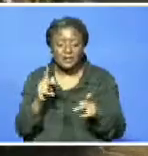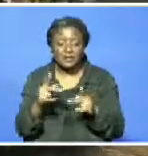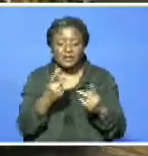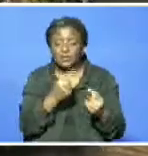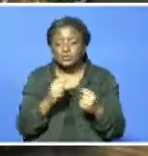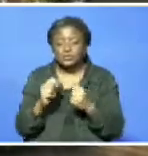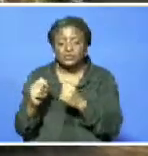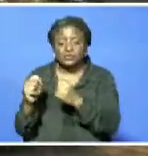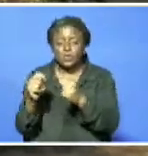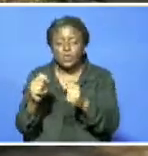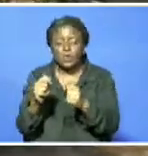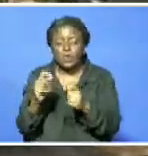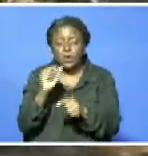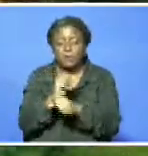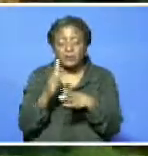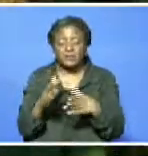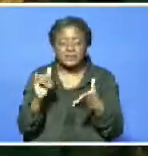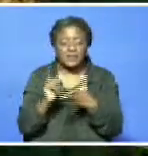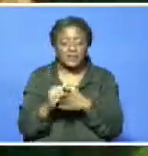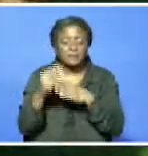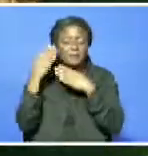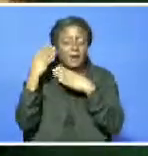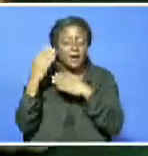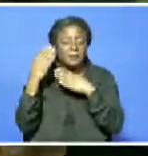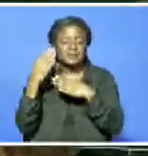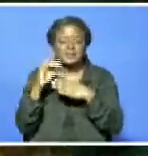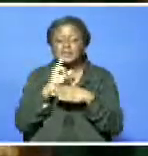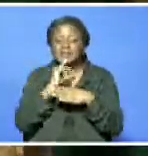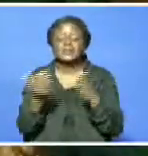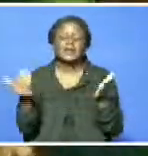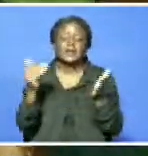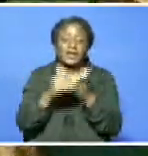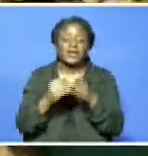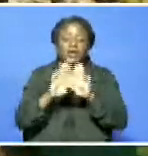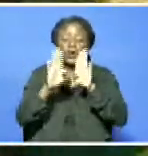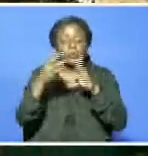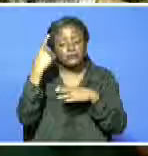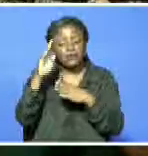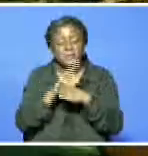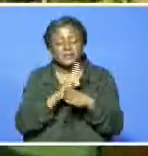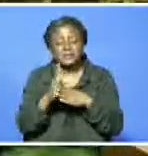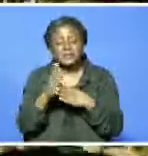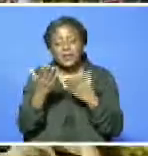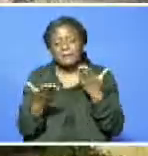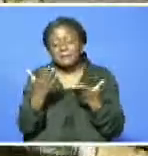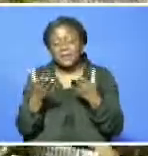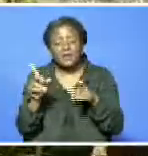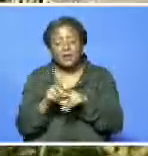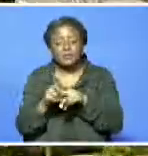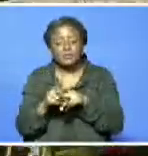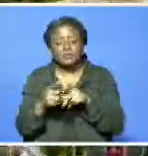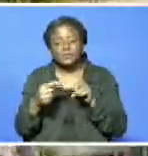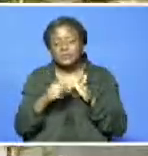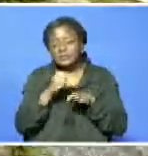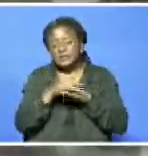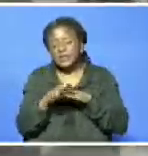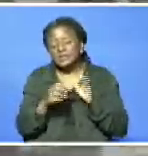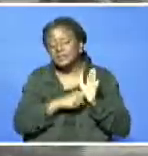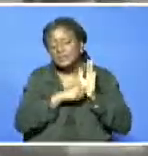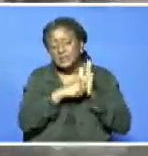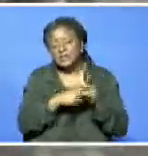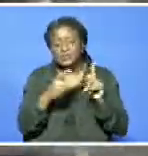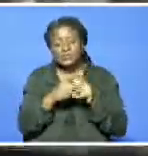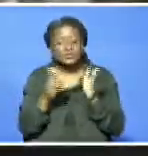the Bahamas is again open for business. And then what it does, may also send a signal to the smaller properties